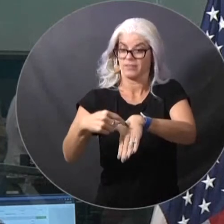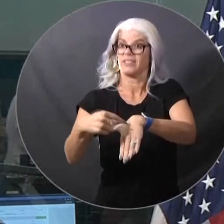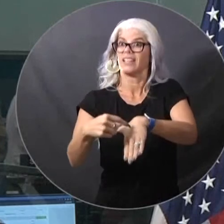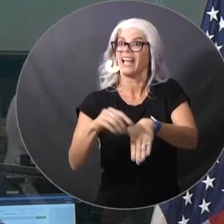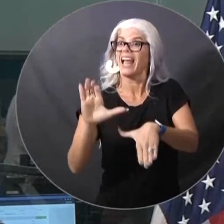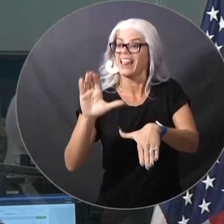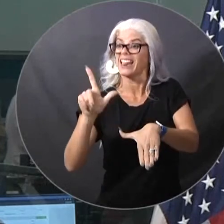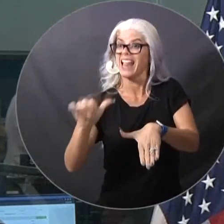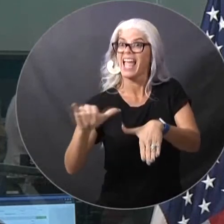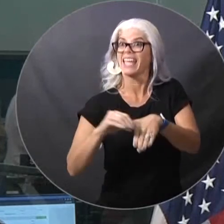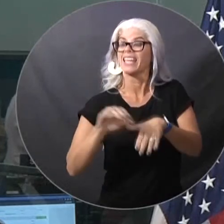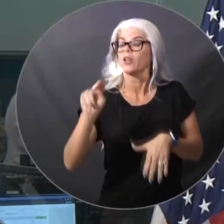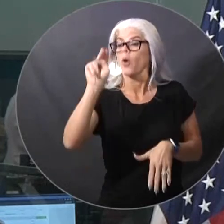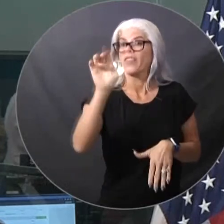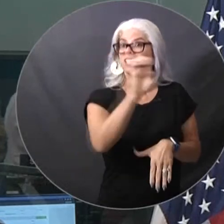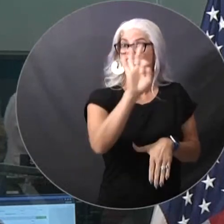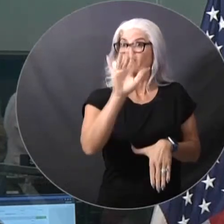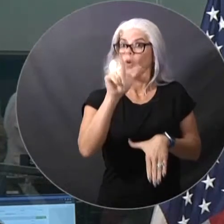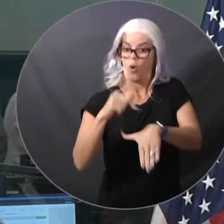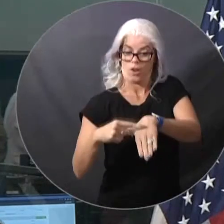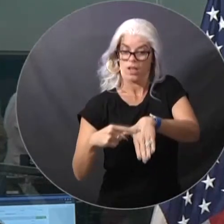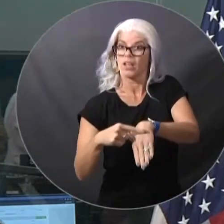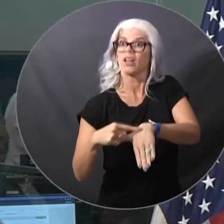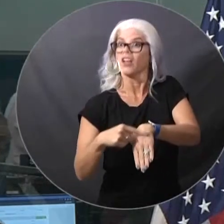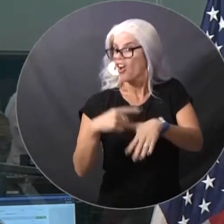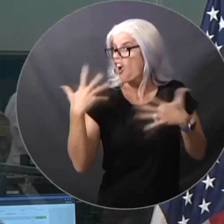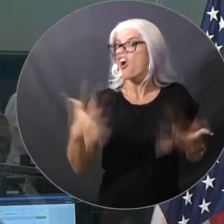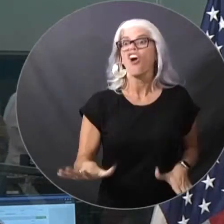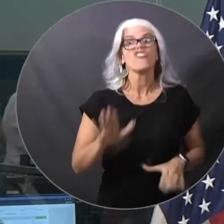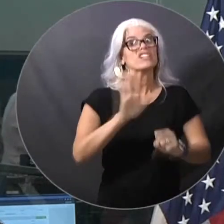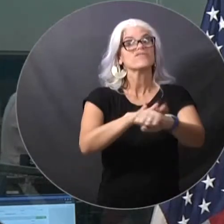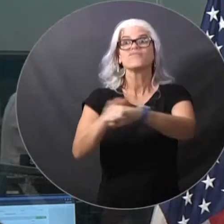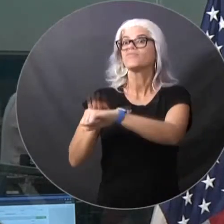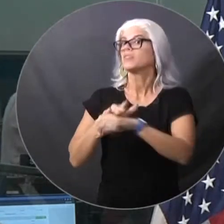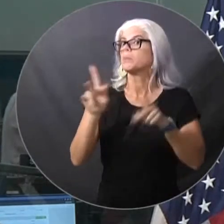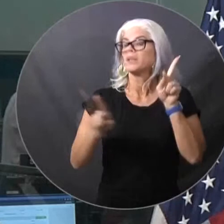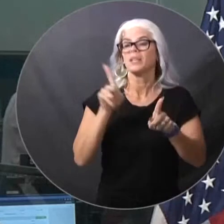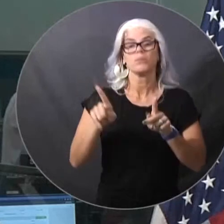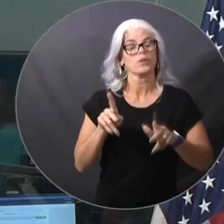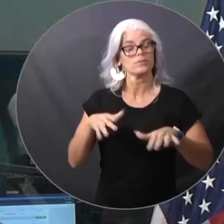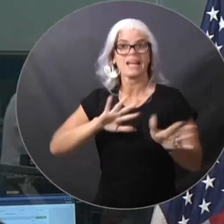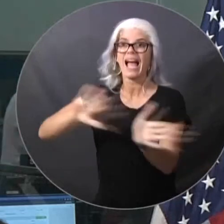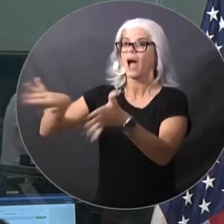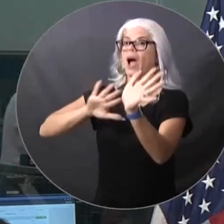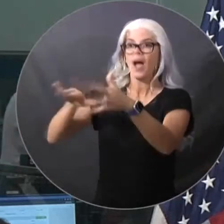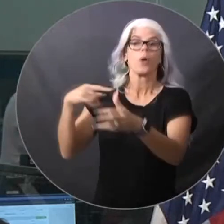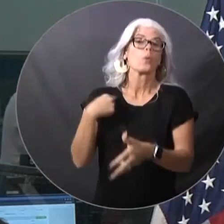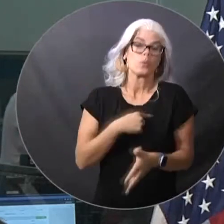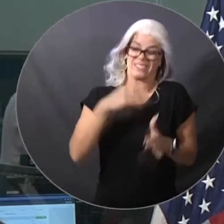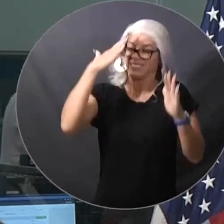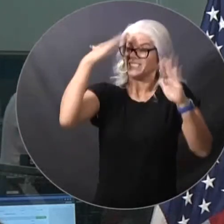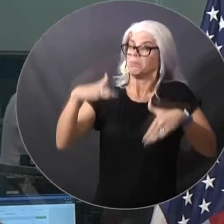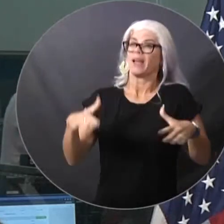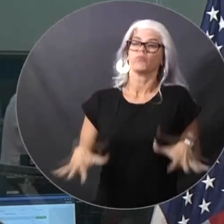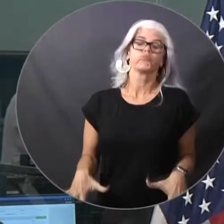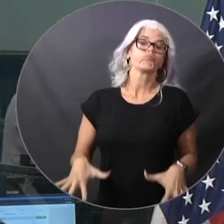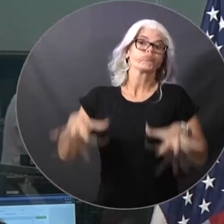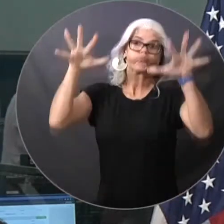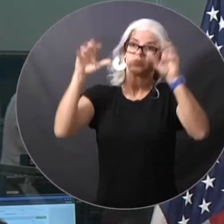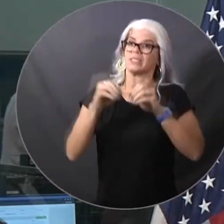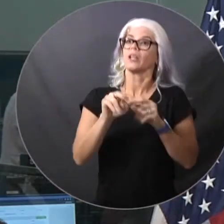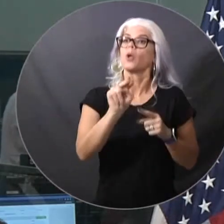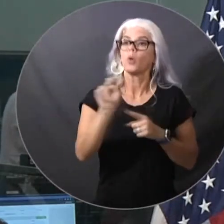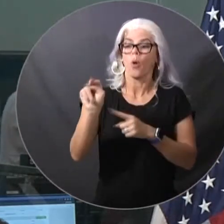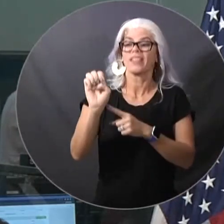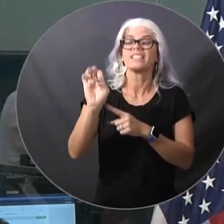some major flooding events in Northeast Florida. I think folks that are familiar with the St. Johns River know that when you